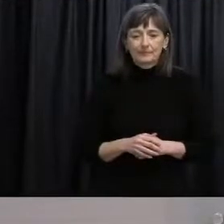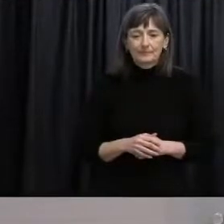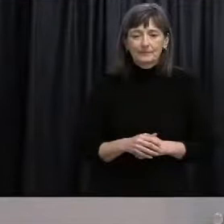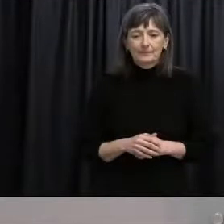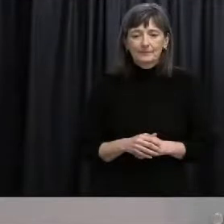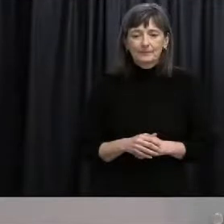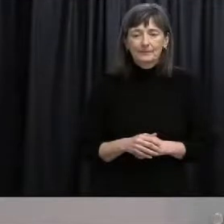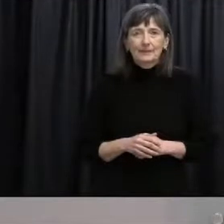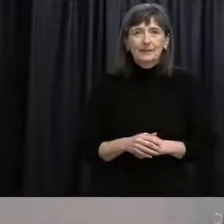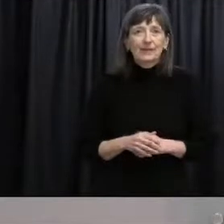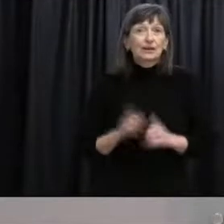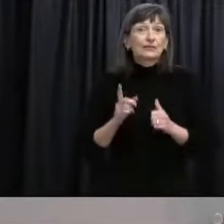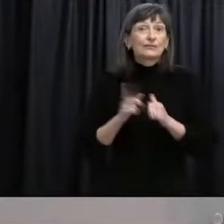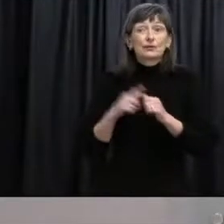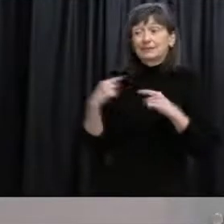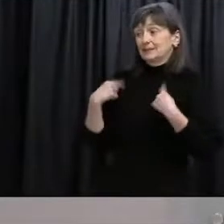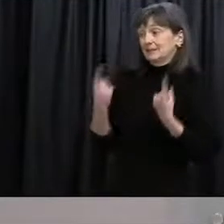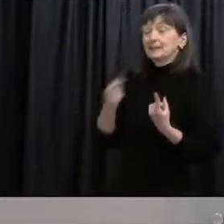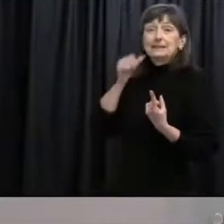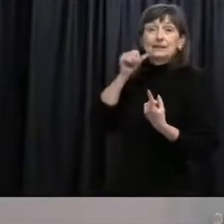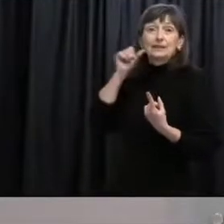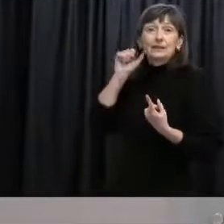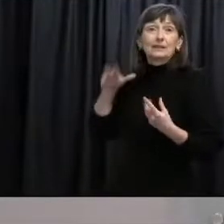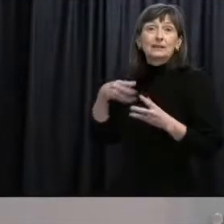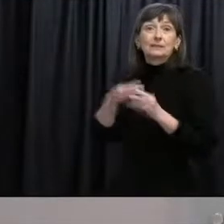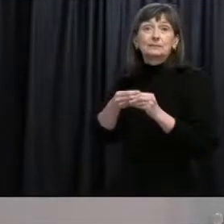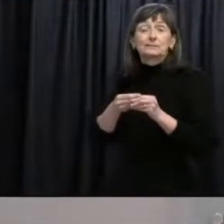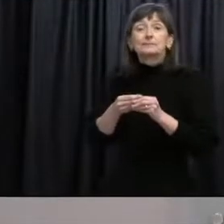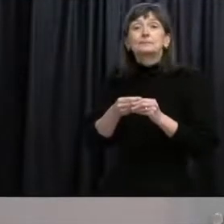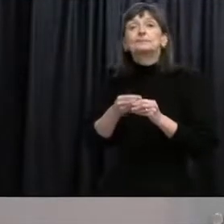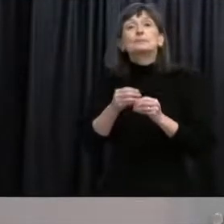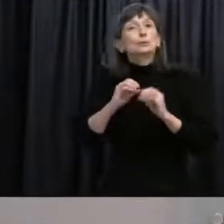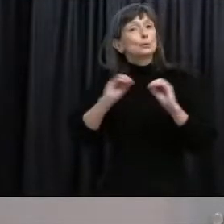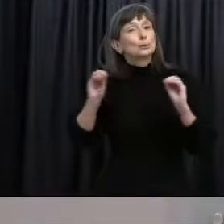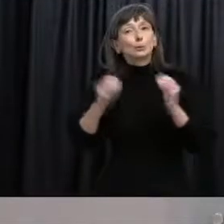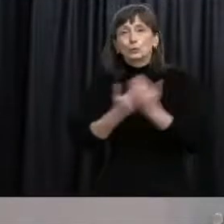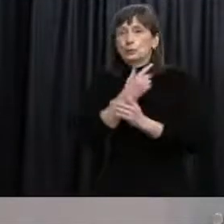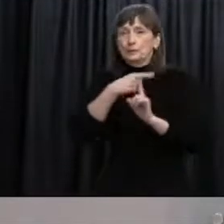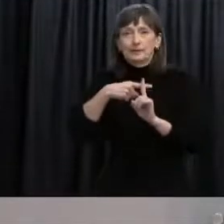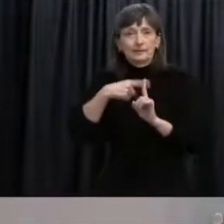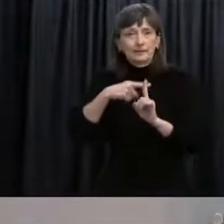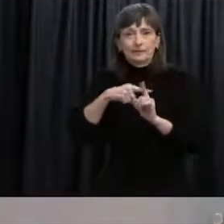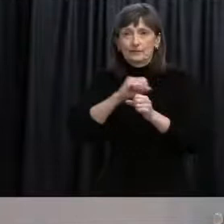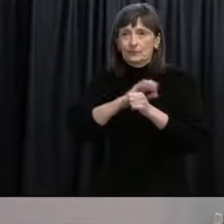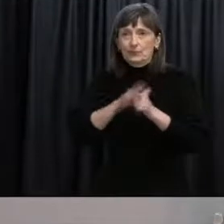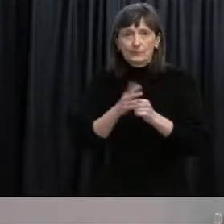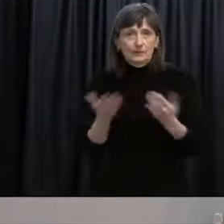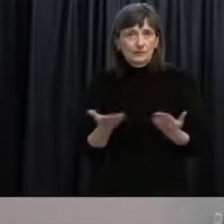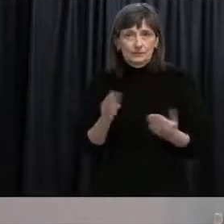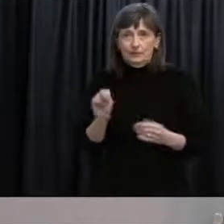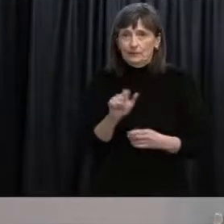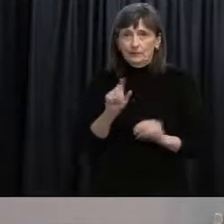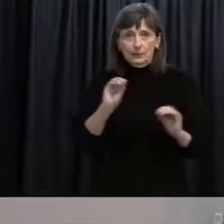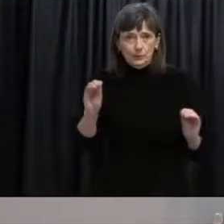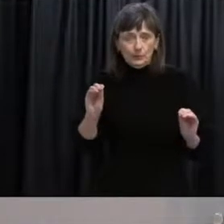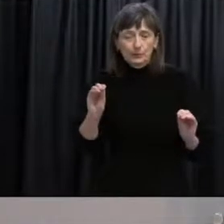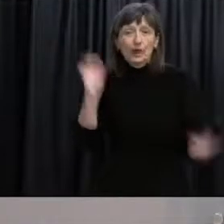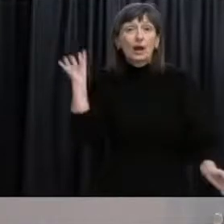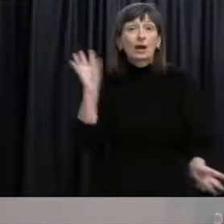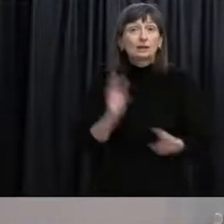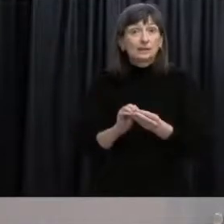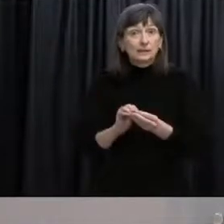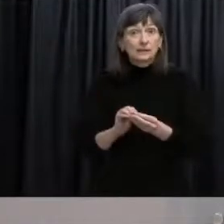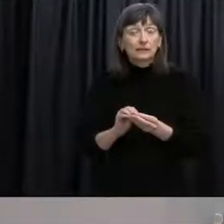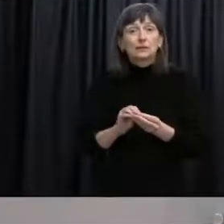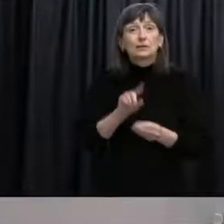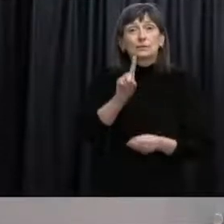Just to start off with a recap, since the media advisory yesterday, we have no new confirmed cases of COVID-19 in our province. So our total number